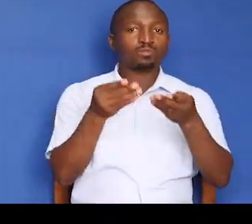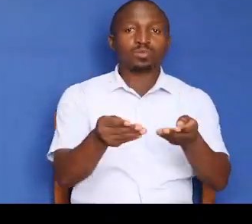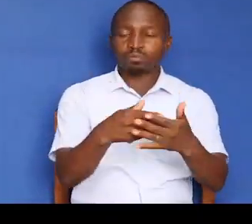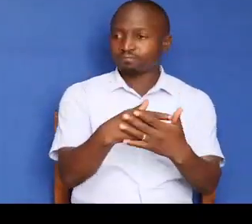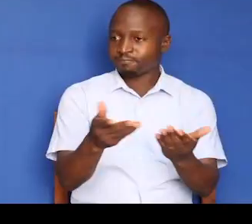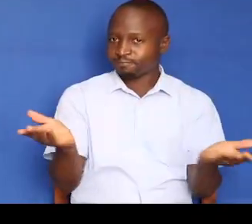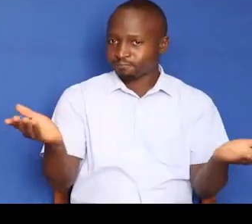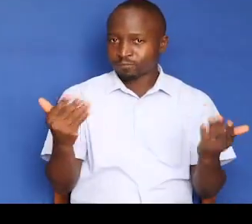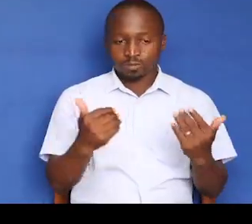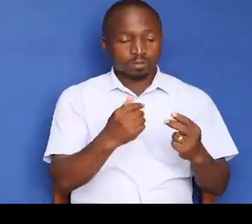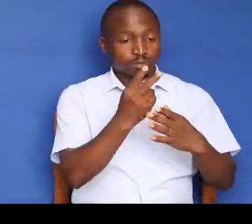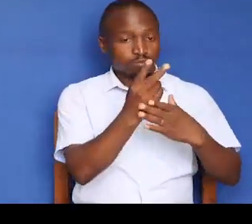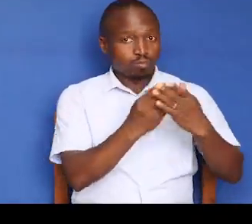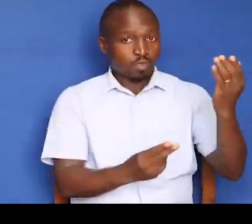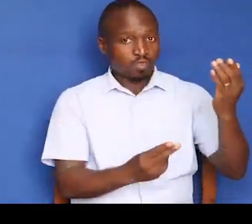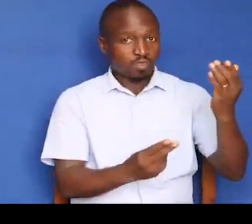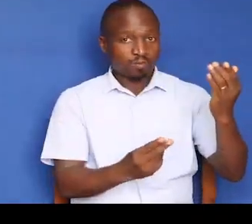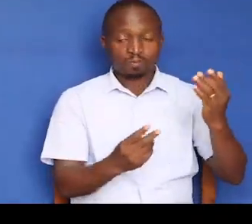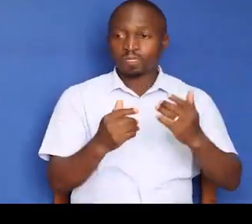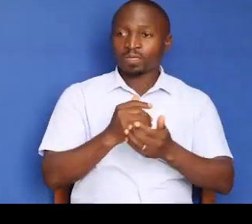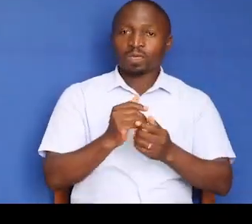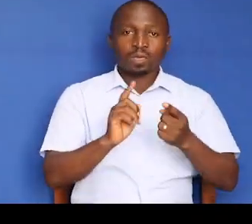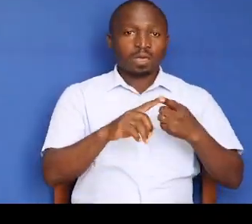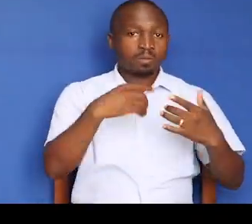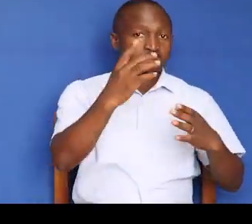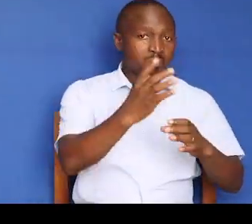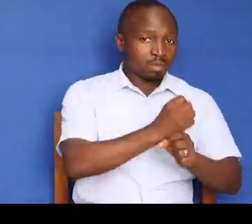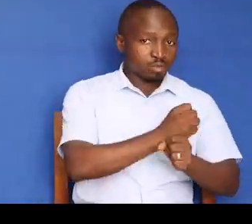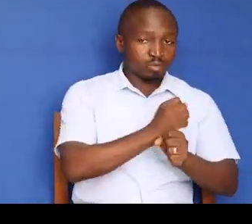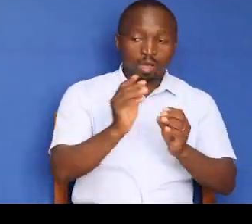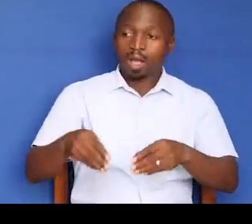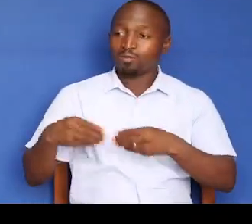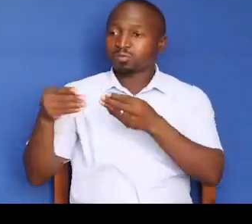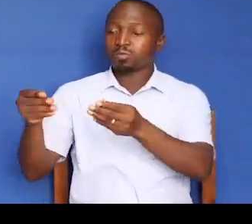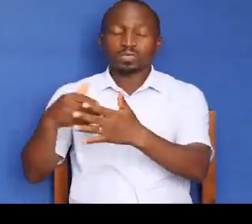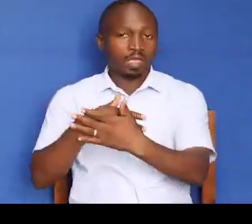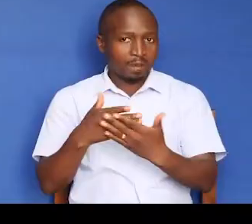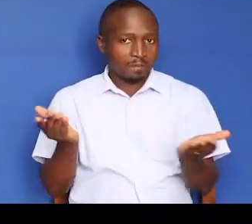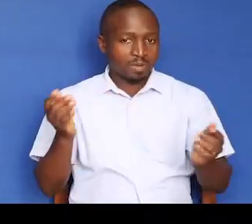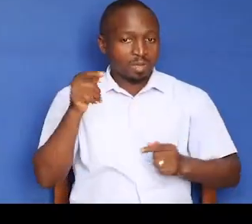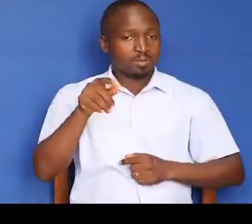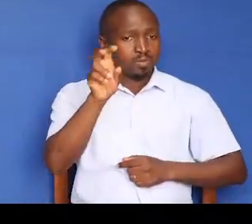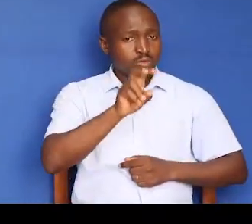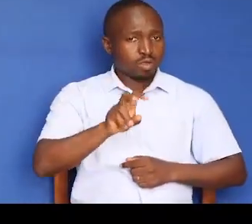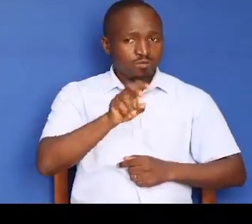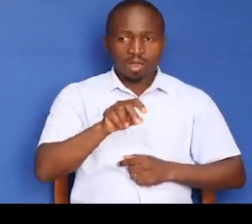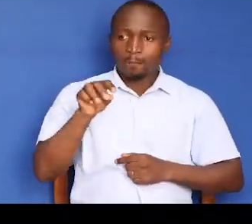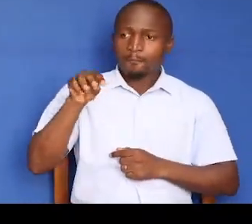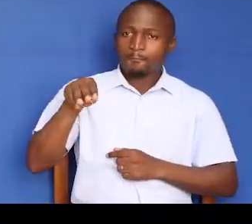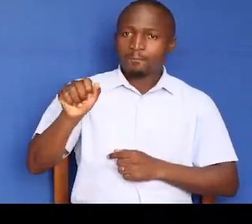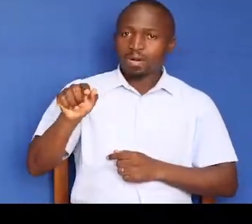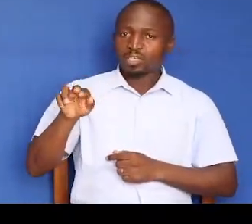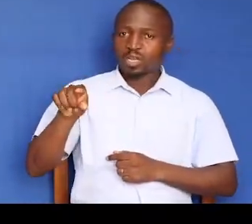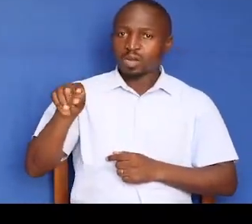So both revenue and output are not there. So here is impossible to compute marginal revenue. So